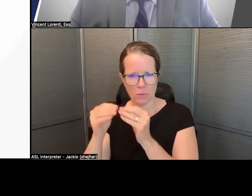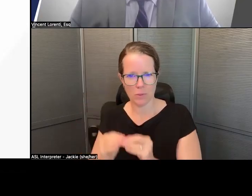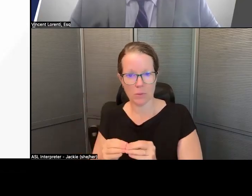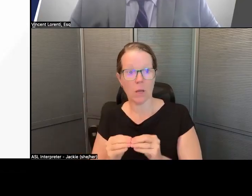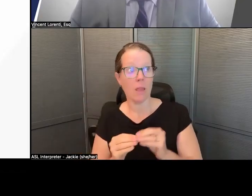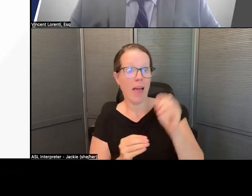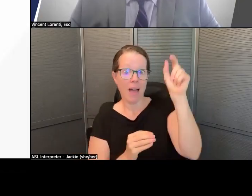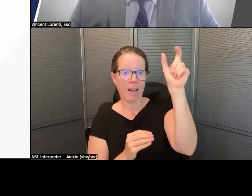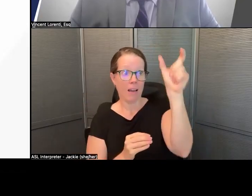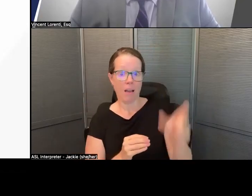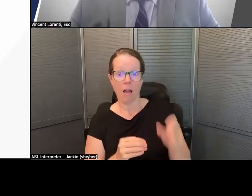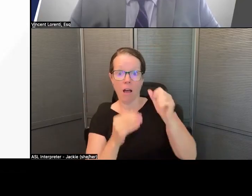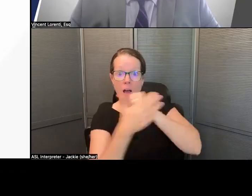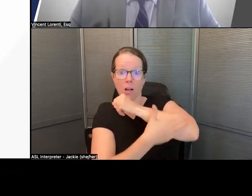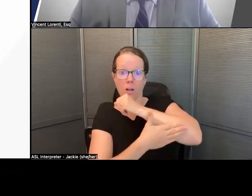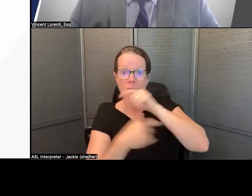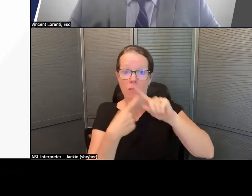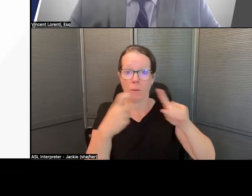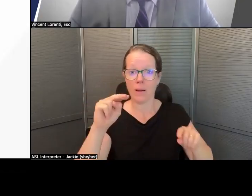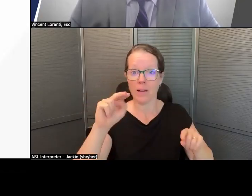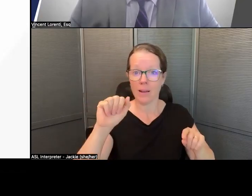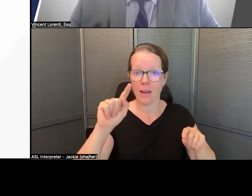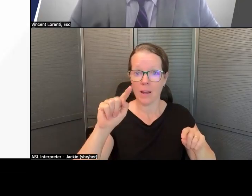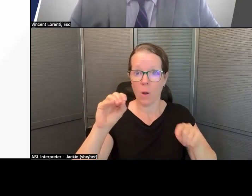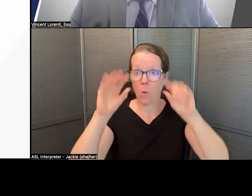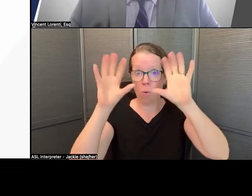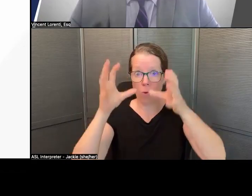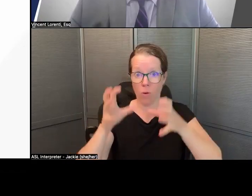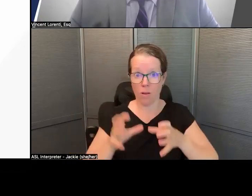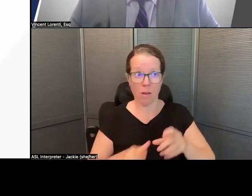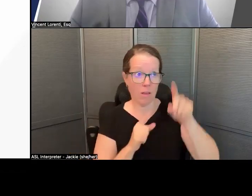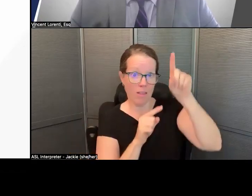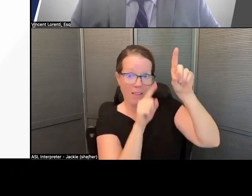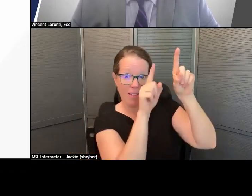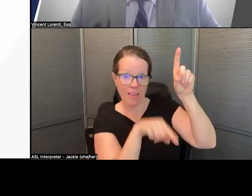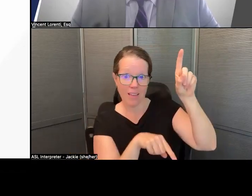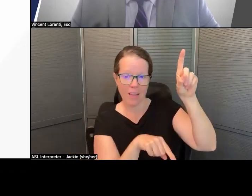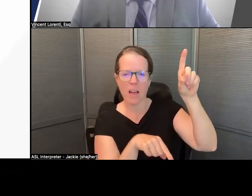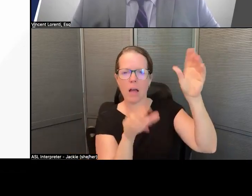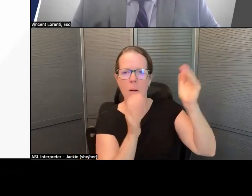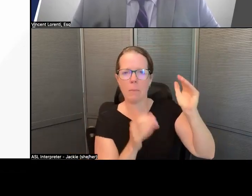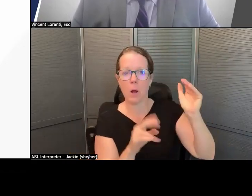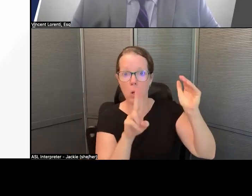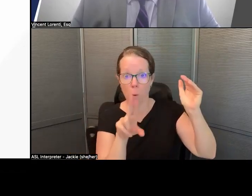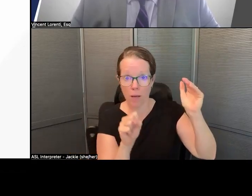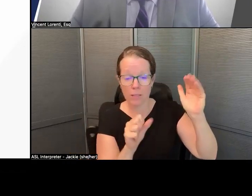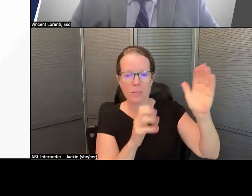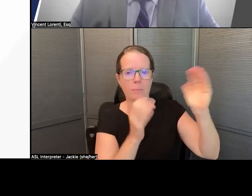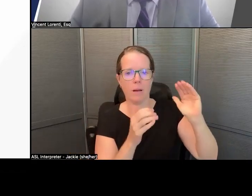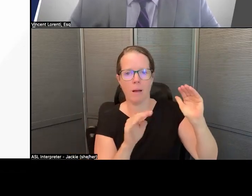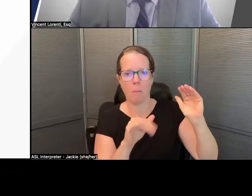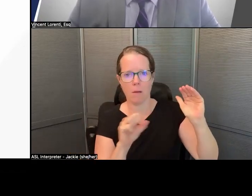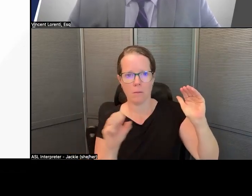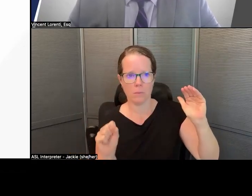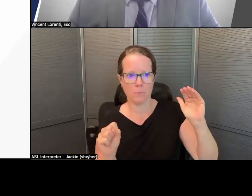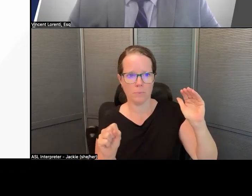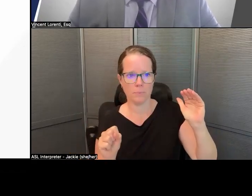#1 rate of incarceration in the world and amongst our NATO partners at 614 per